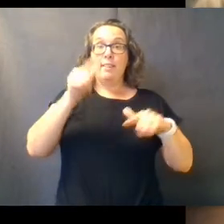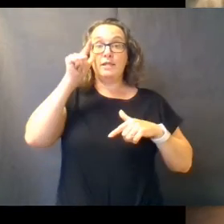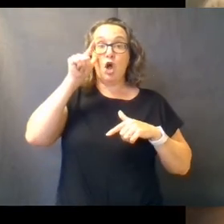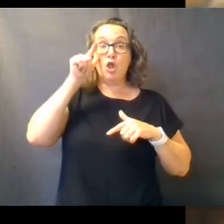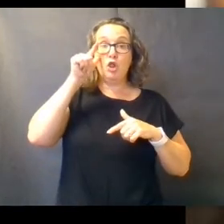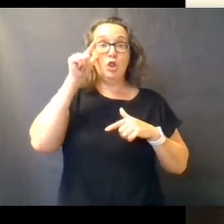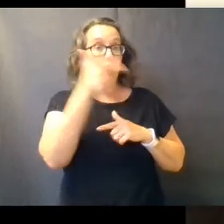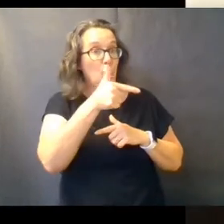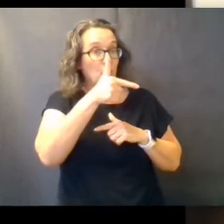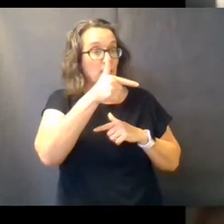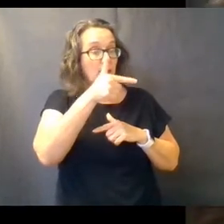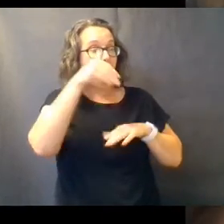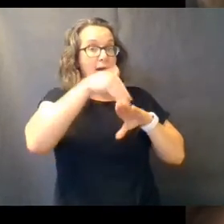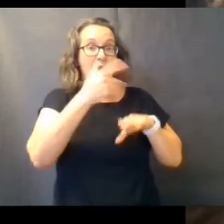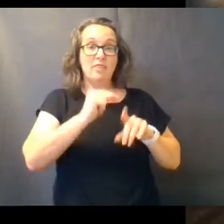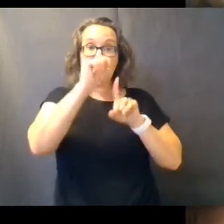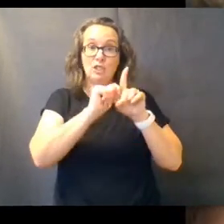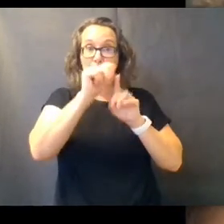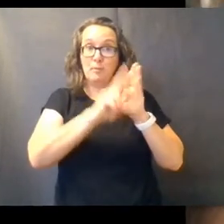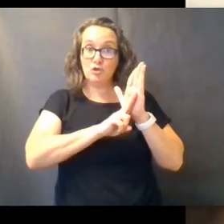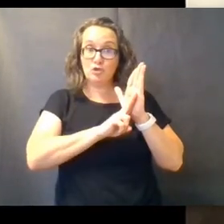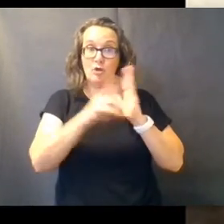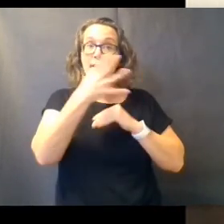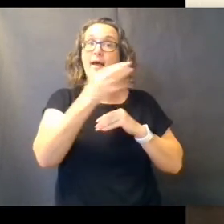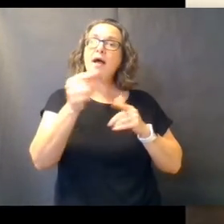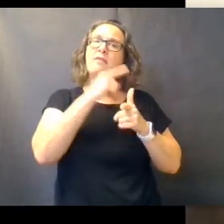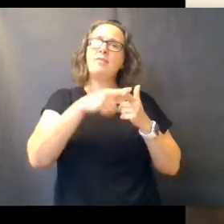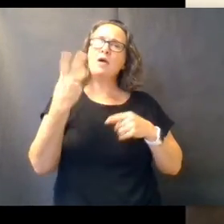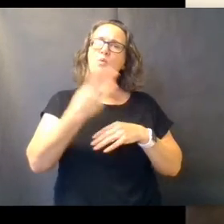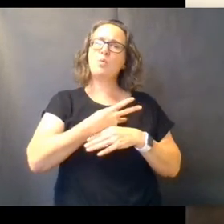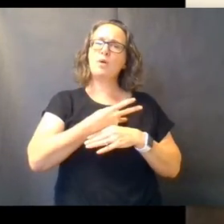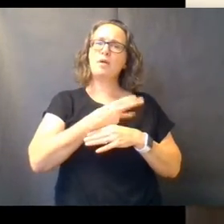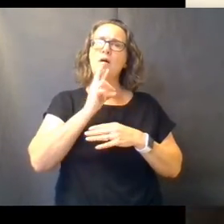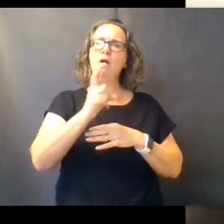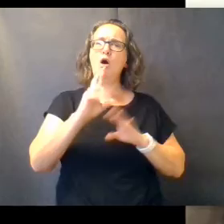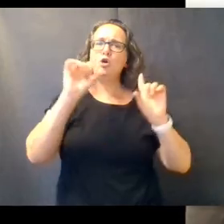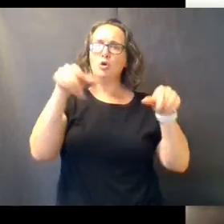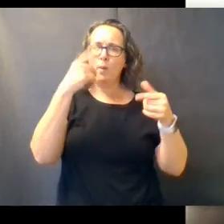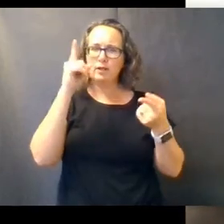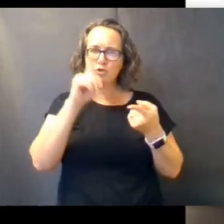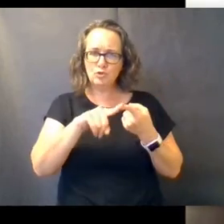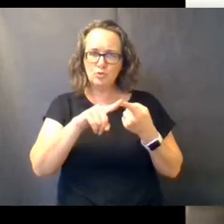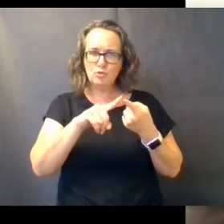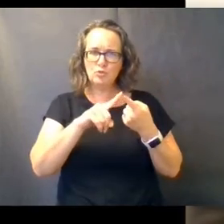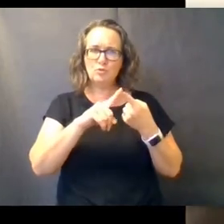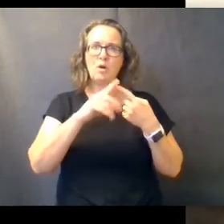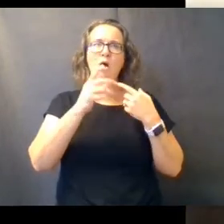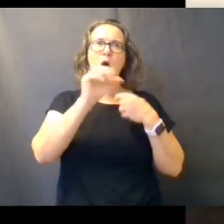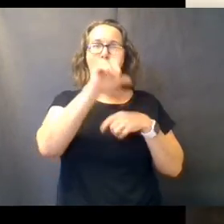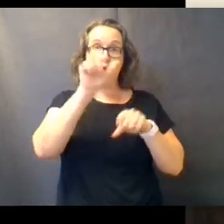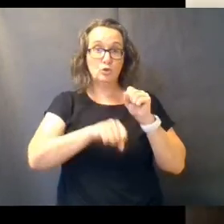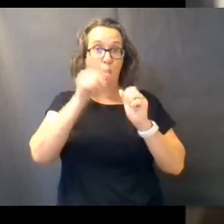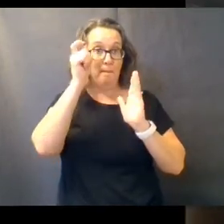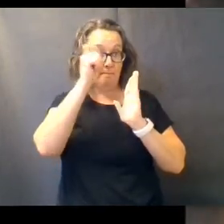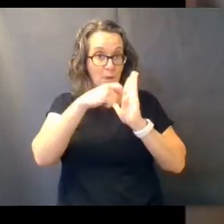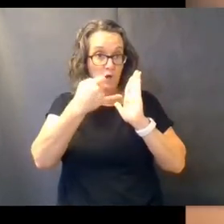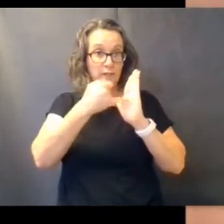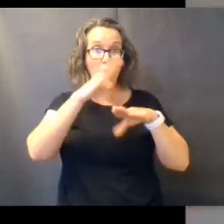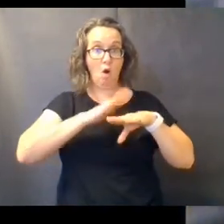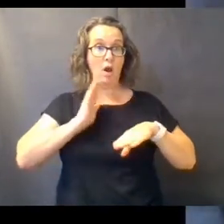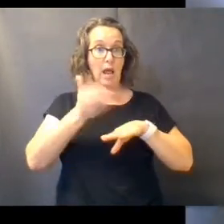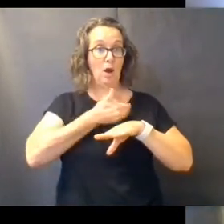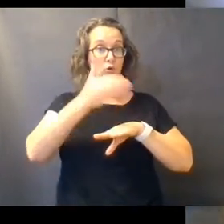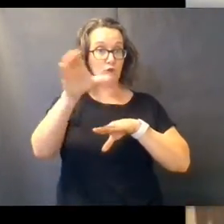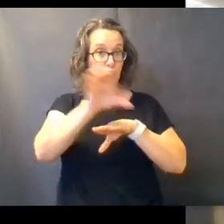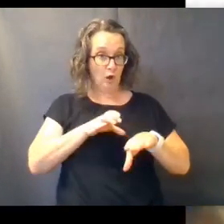these the temperature, and then we are going to also mark it on our chart.